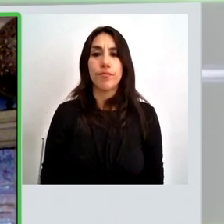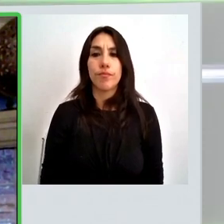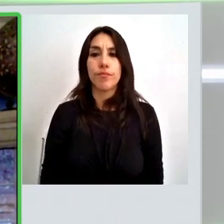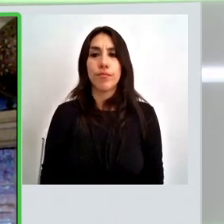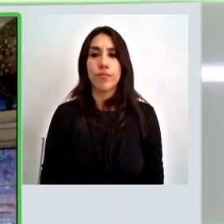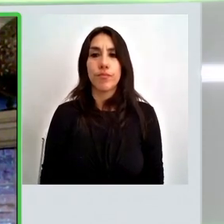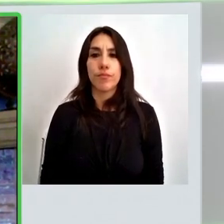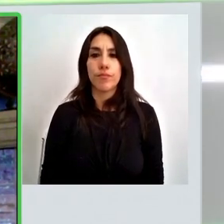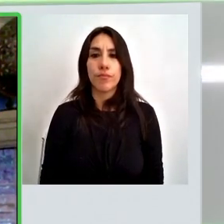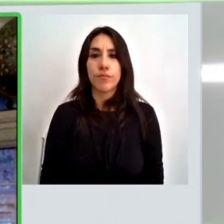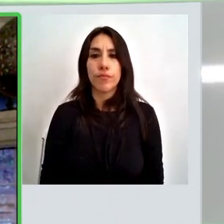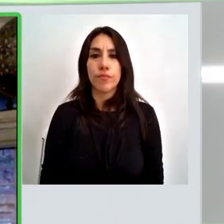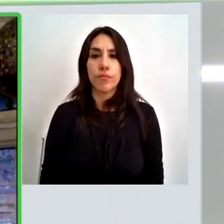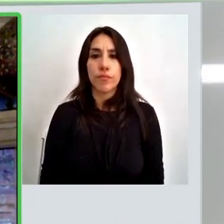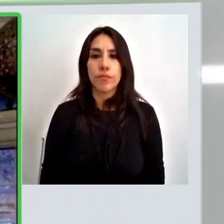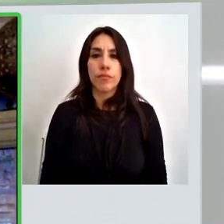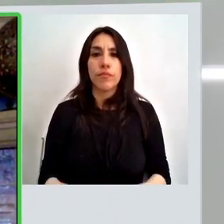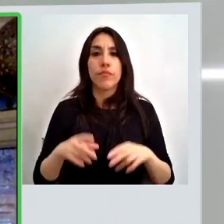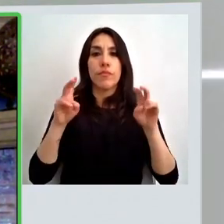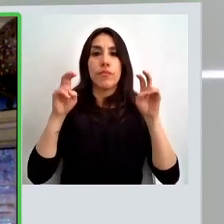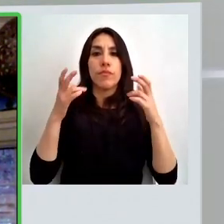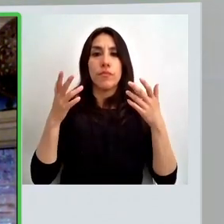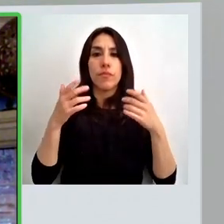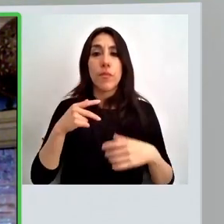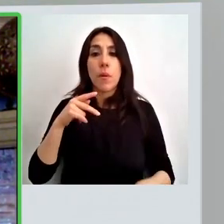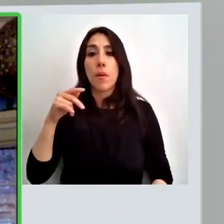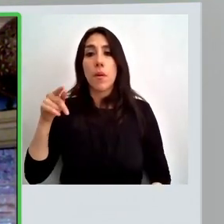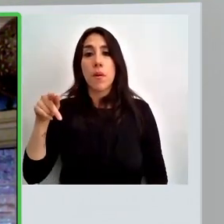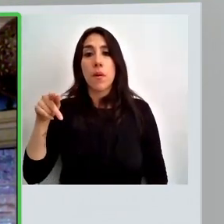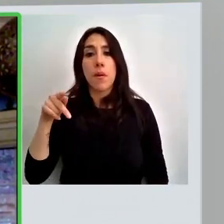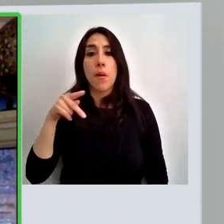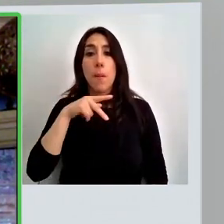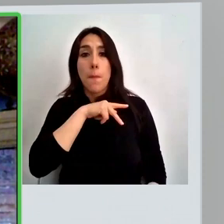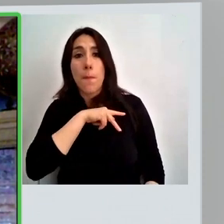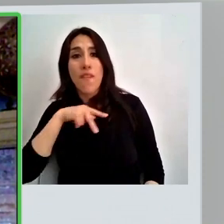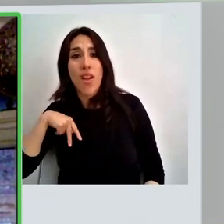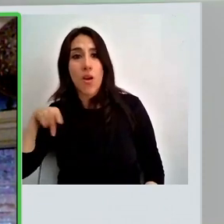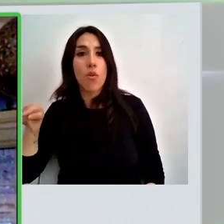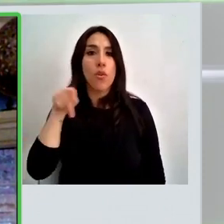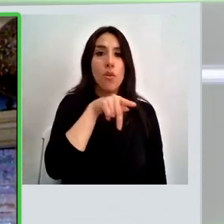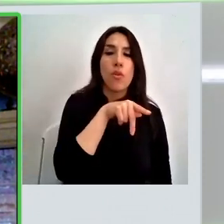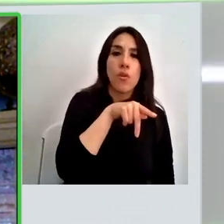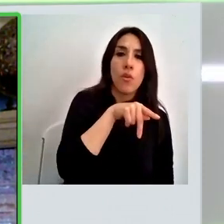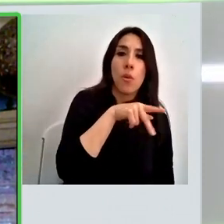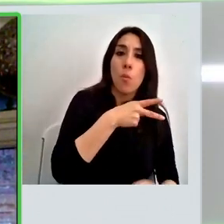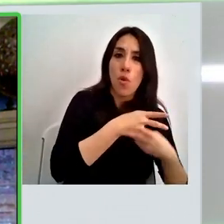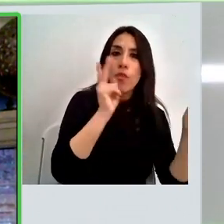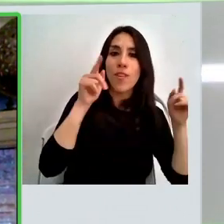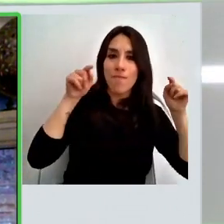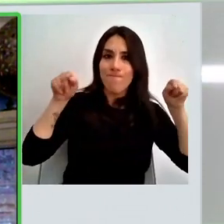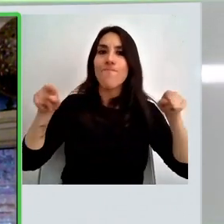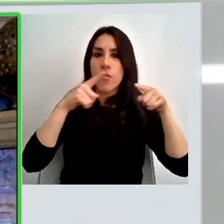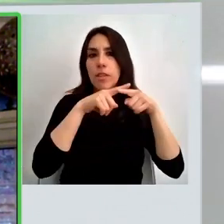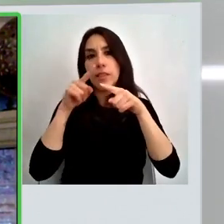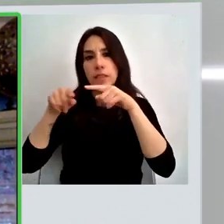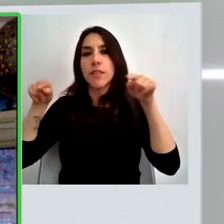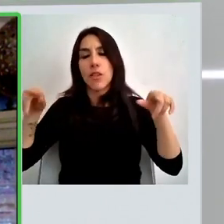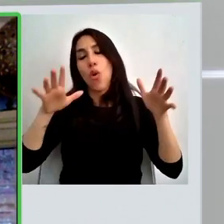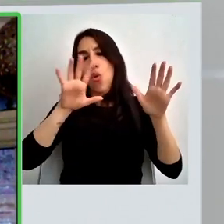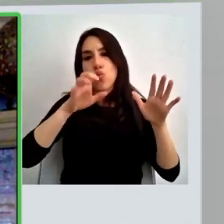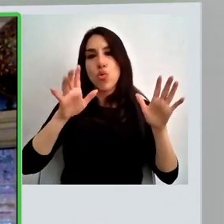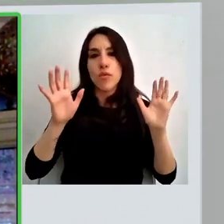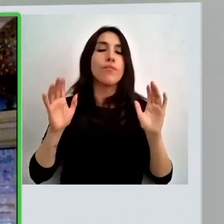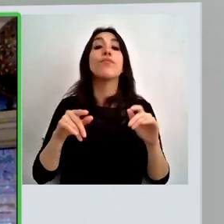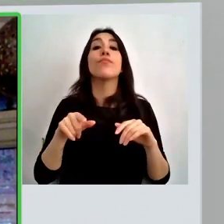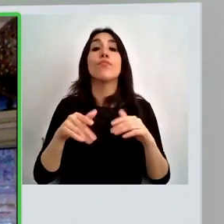a government department, New South Wales Department for Communities and Justice. They were one of the first